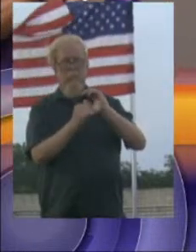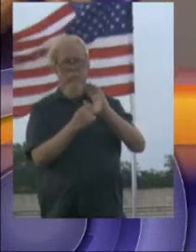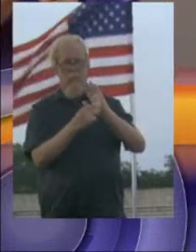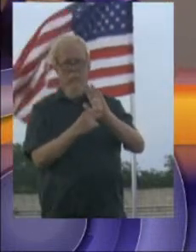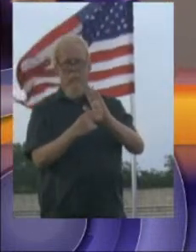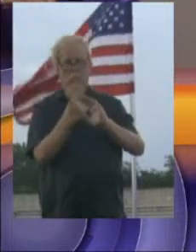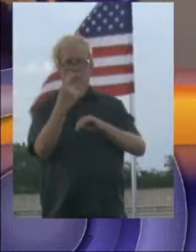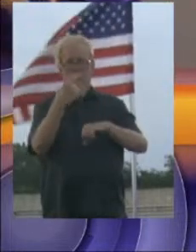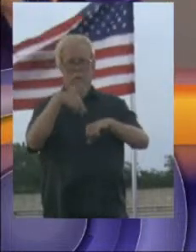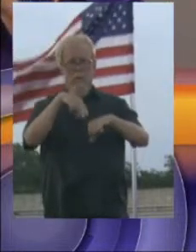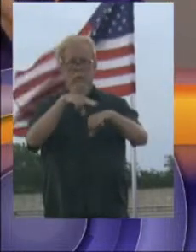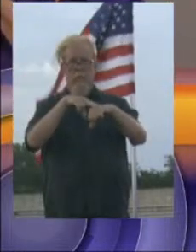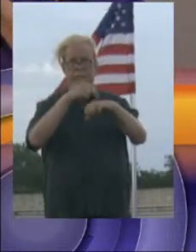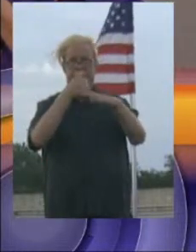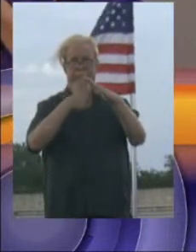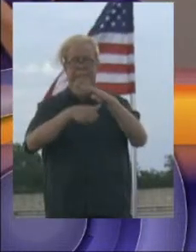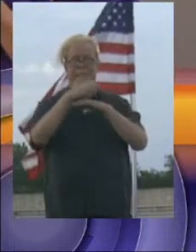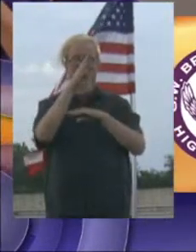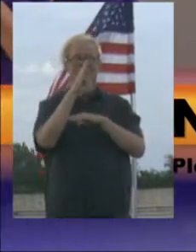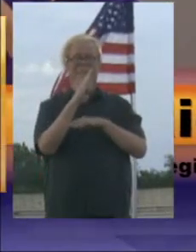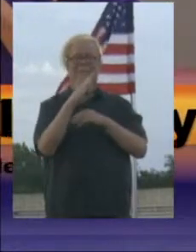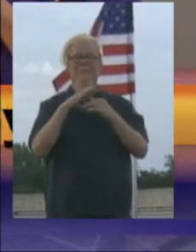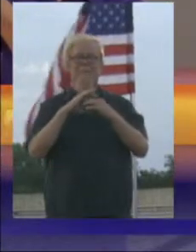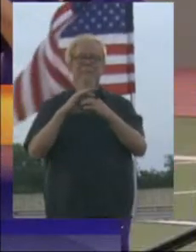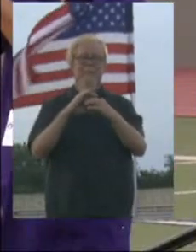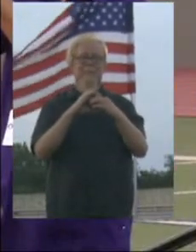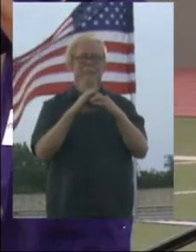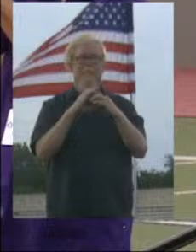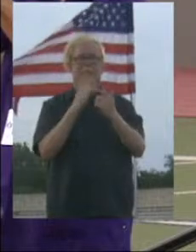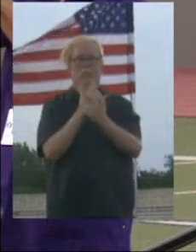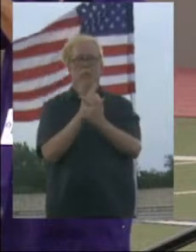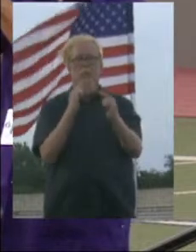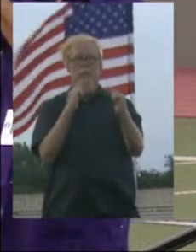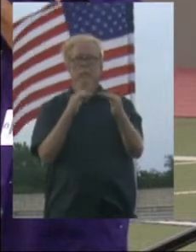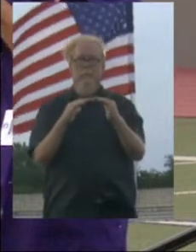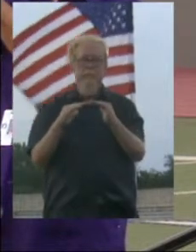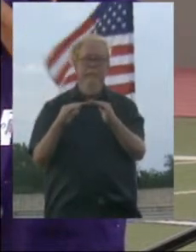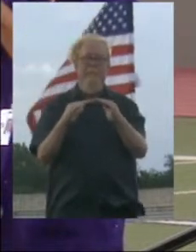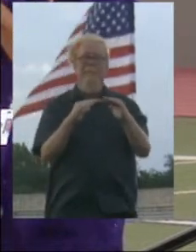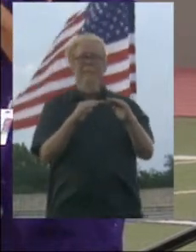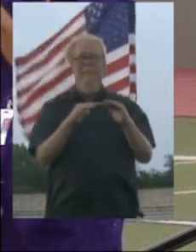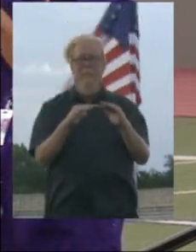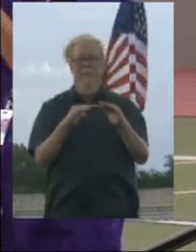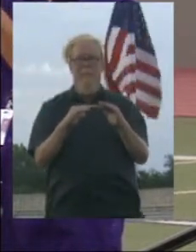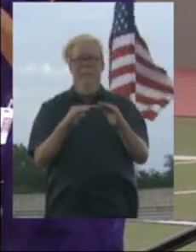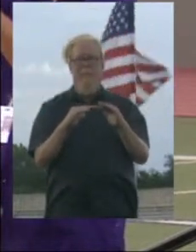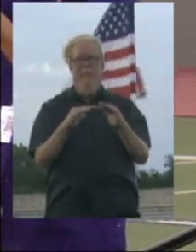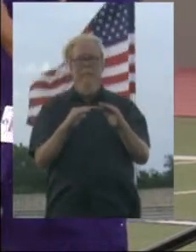one nation, under God, indivisible, for liberty and justice for all.